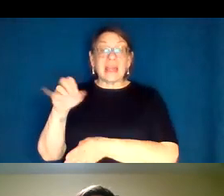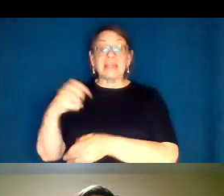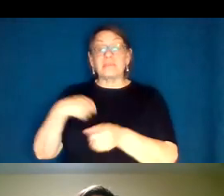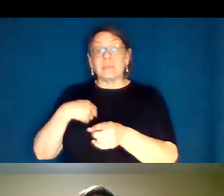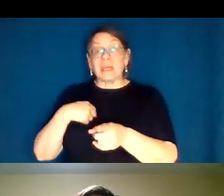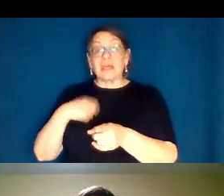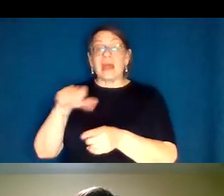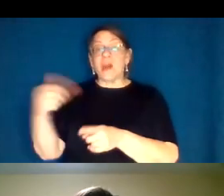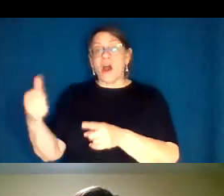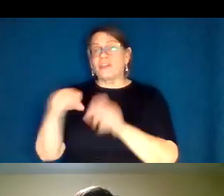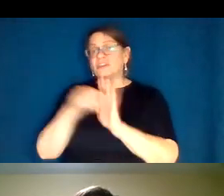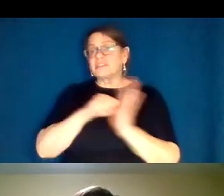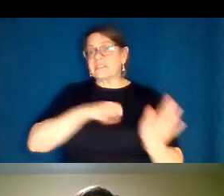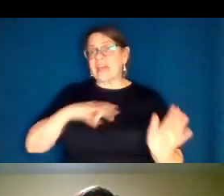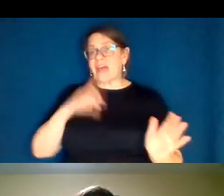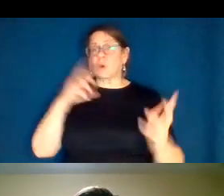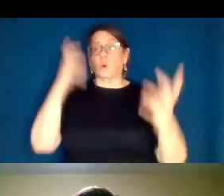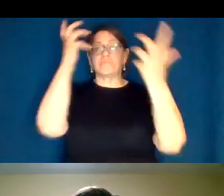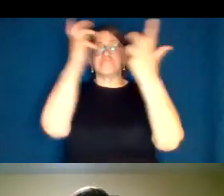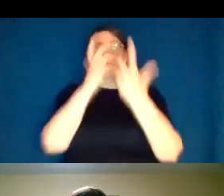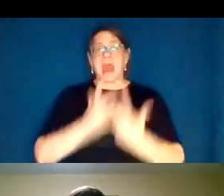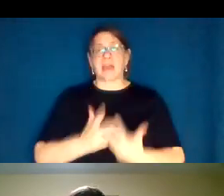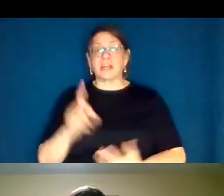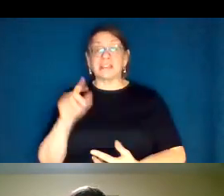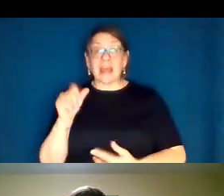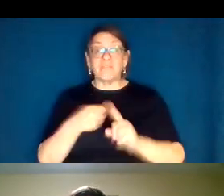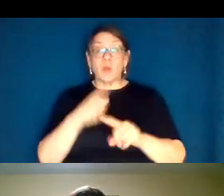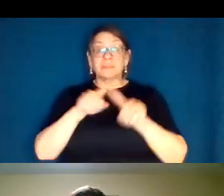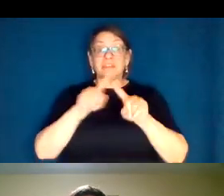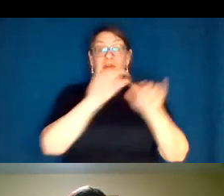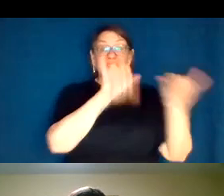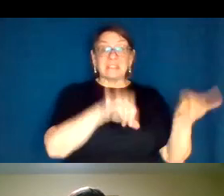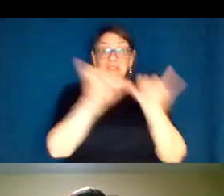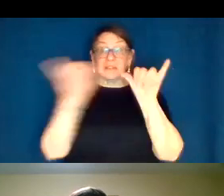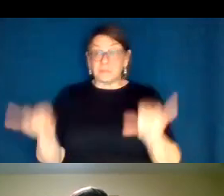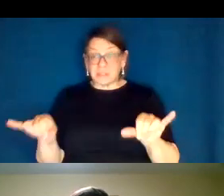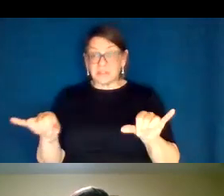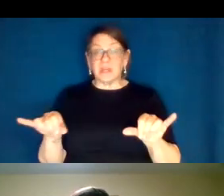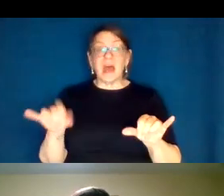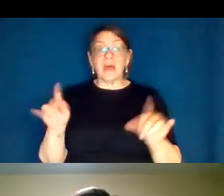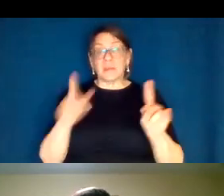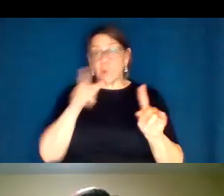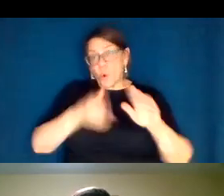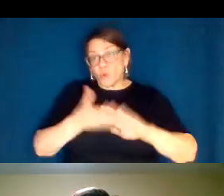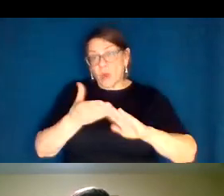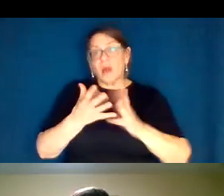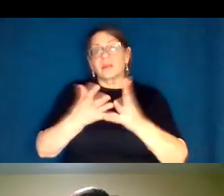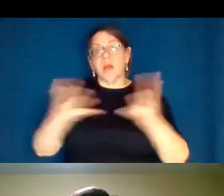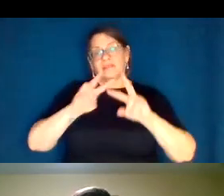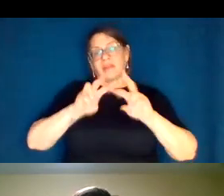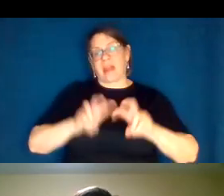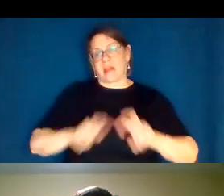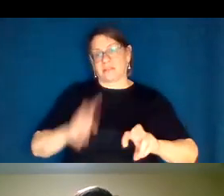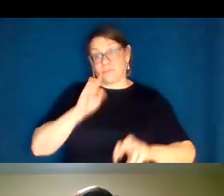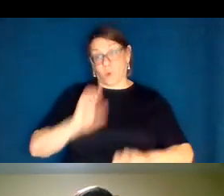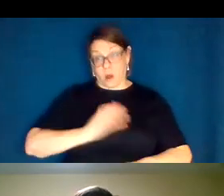who match all of our data across systems and front-end staff who run most of our analyses. Are there